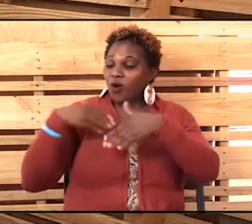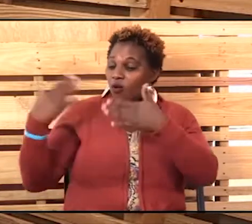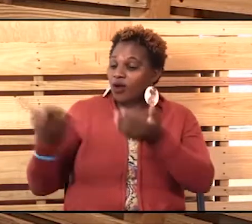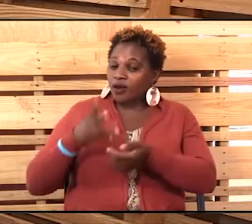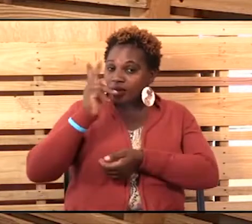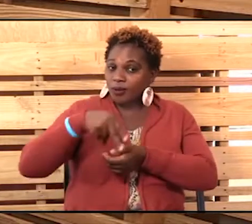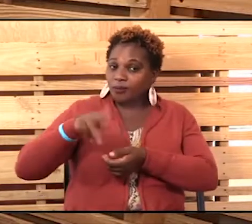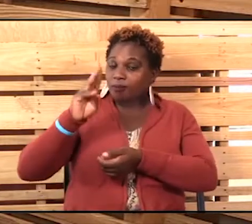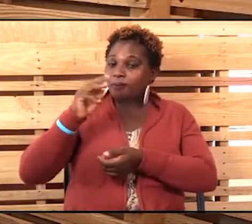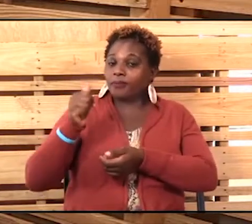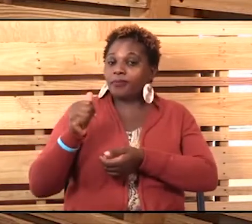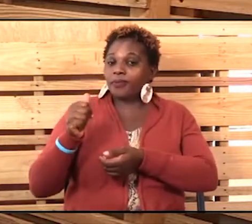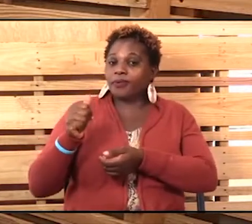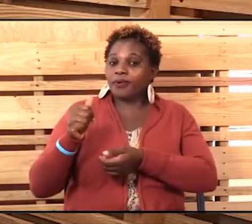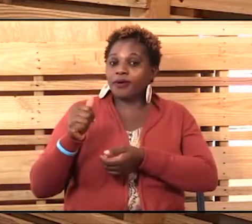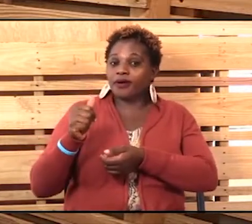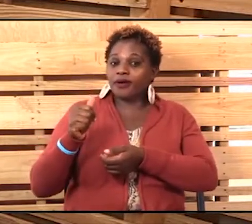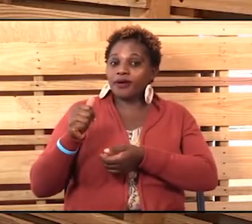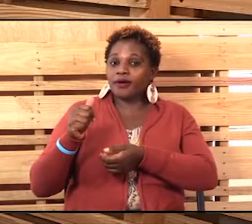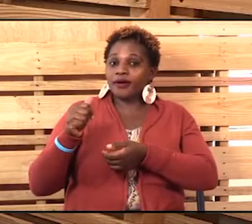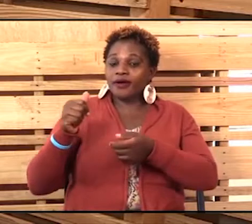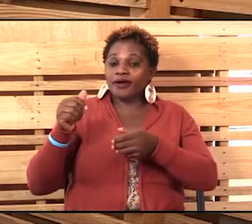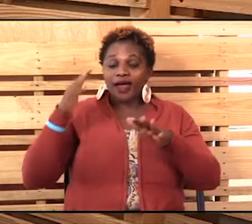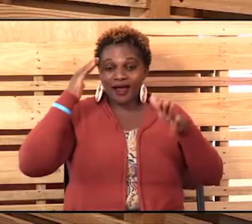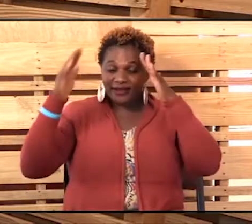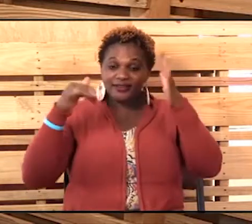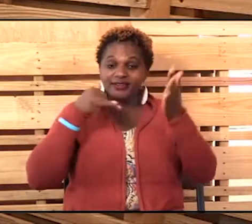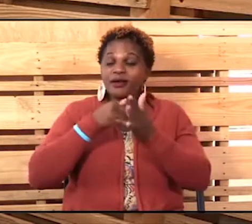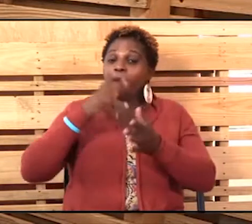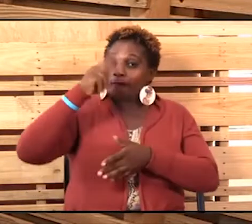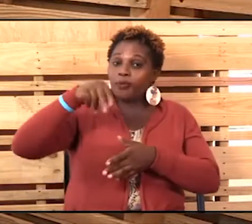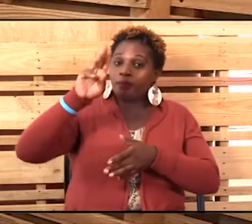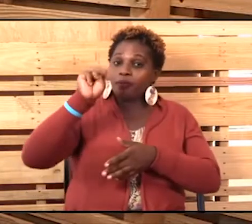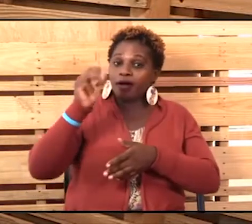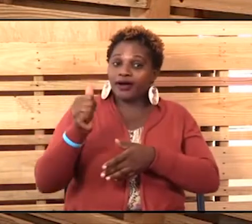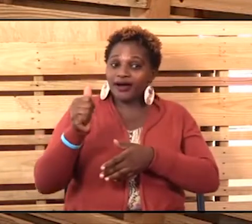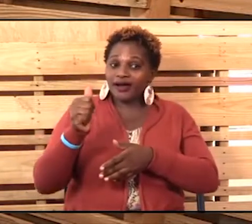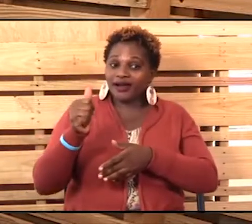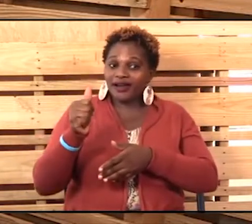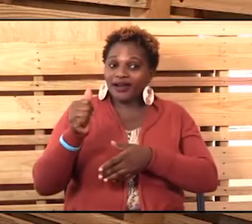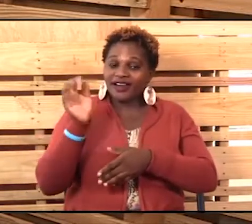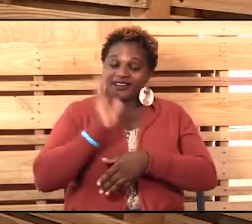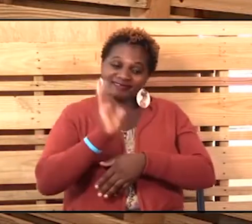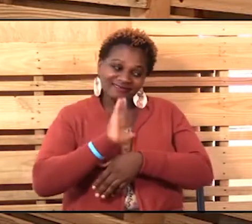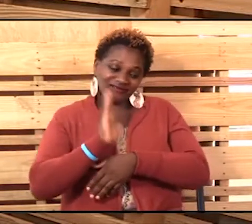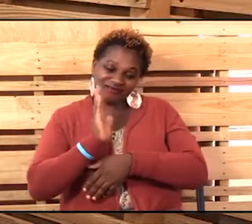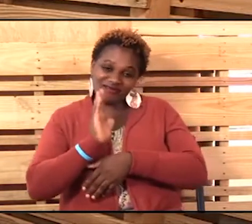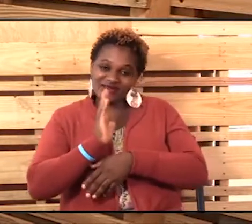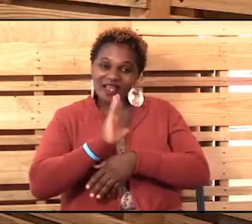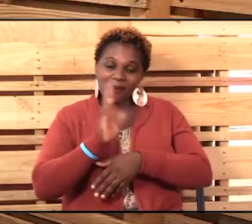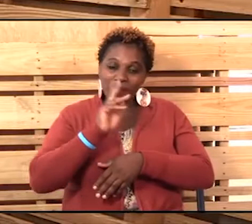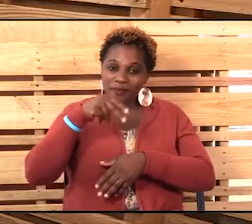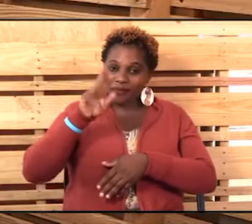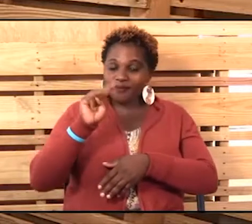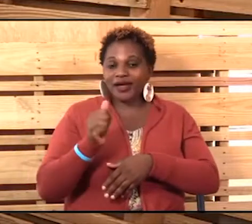Pumba. Thank you. Great Hi, to guys. Have you here. It's Pumba. You guys wave at Pumba.